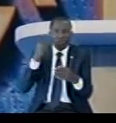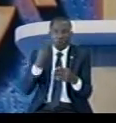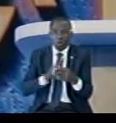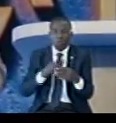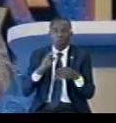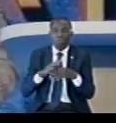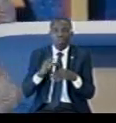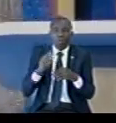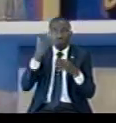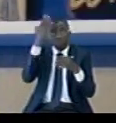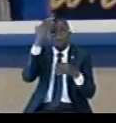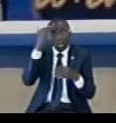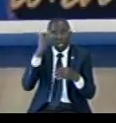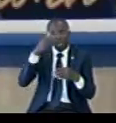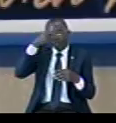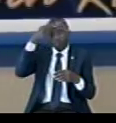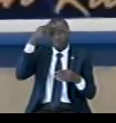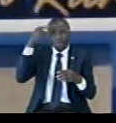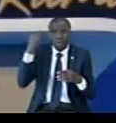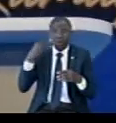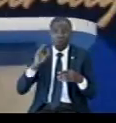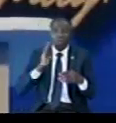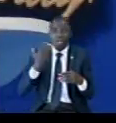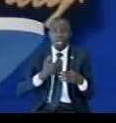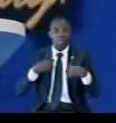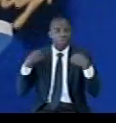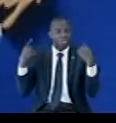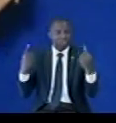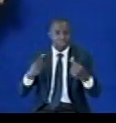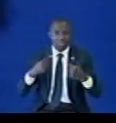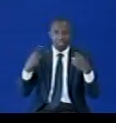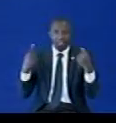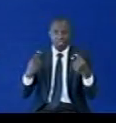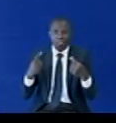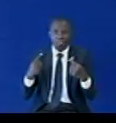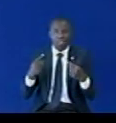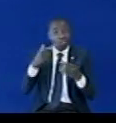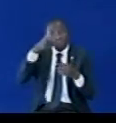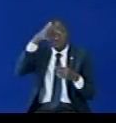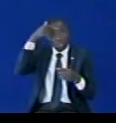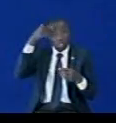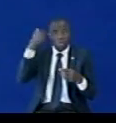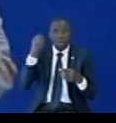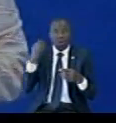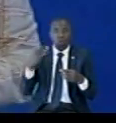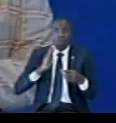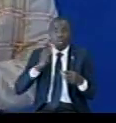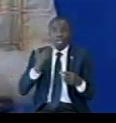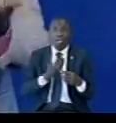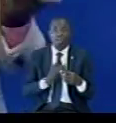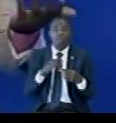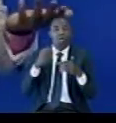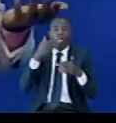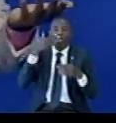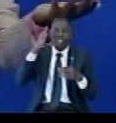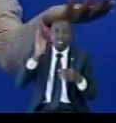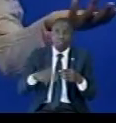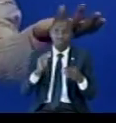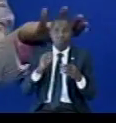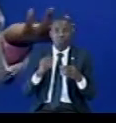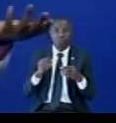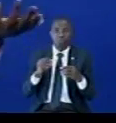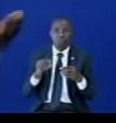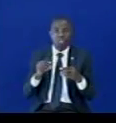Why? Because of our transgression. Because of our evil. And wherever